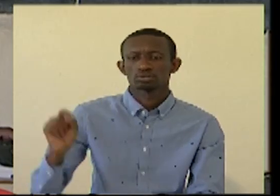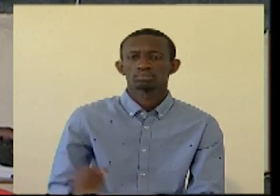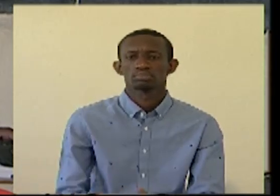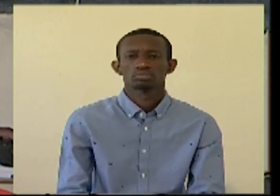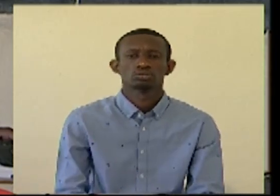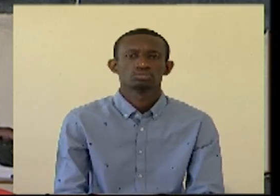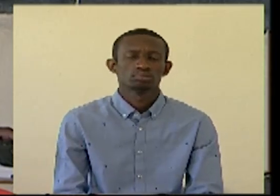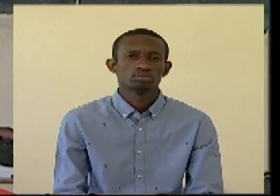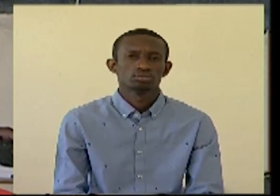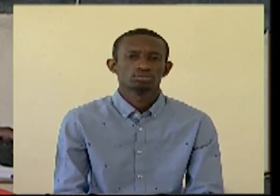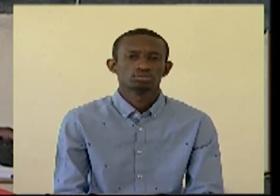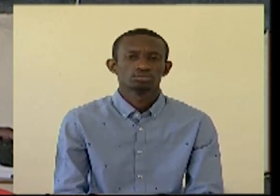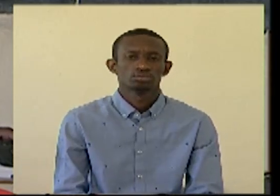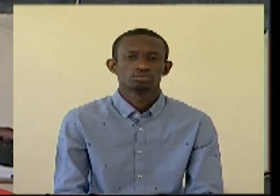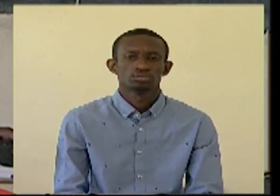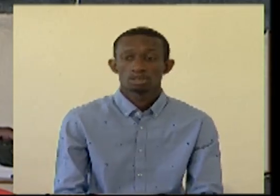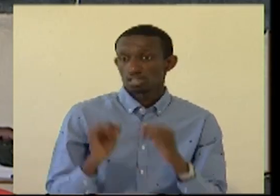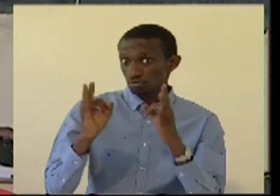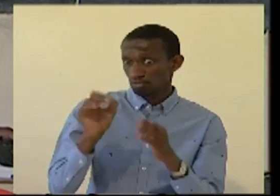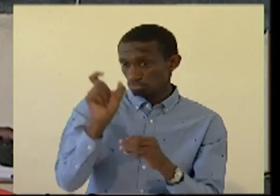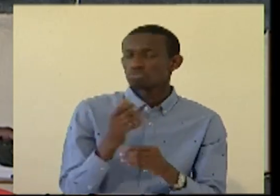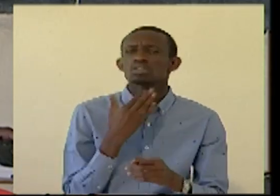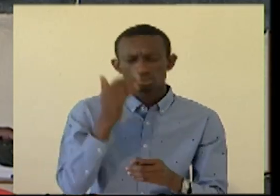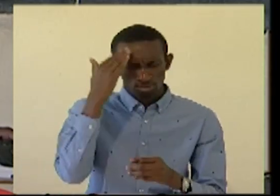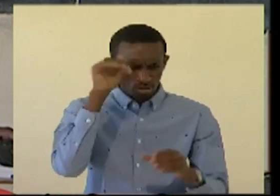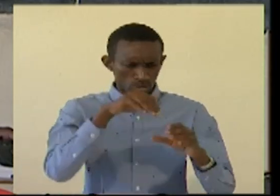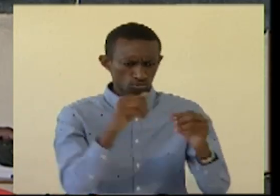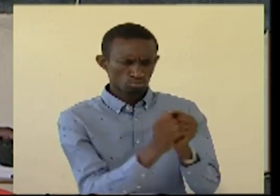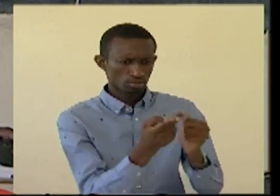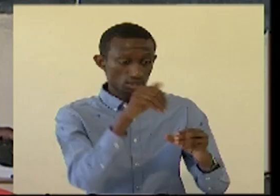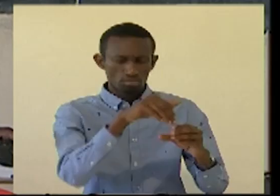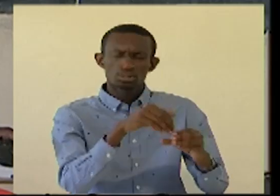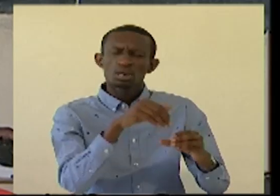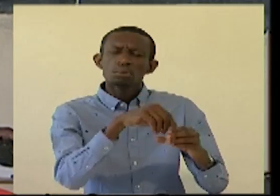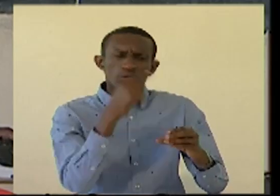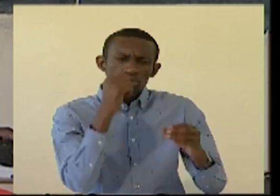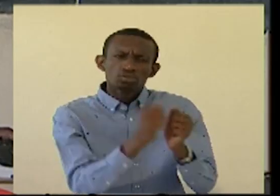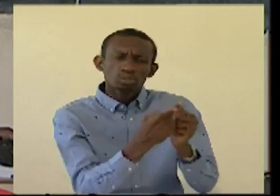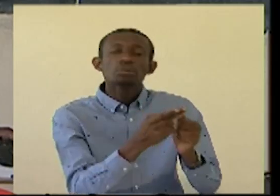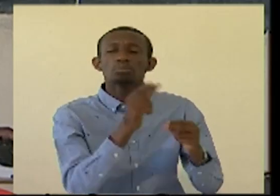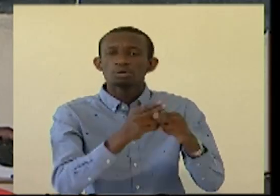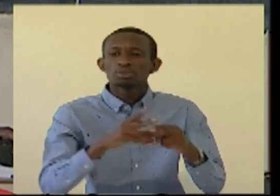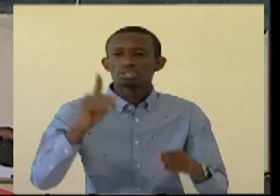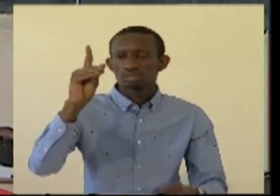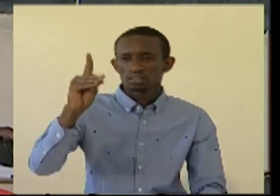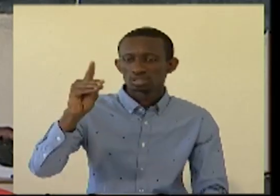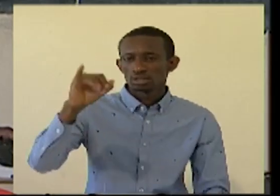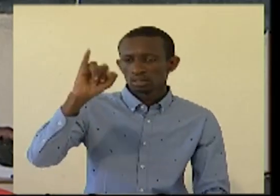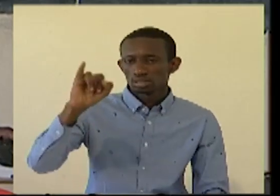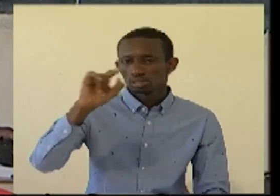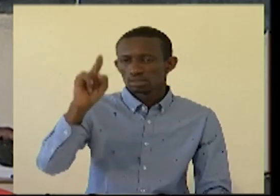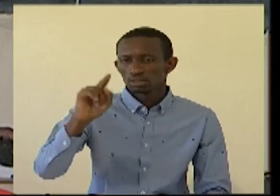And when someone says, I want a dozen of this or that, you immediately understand the number of